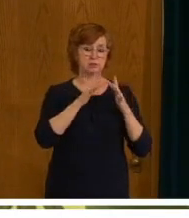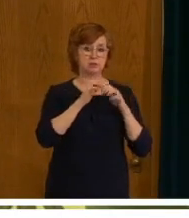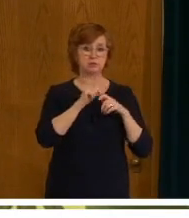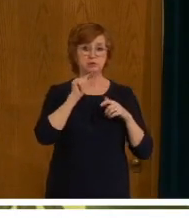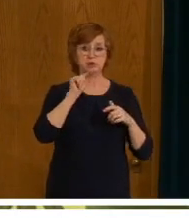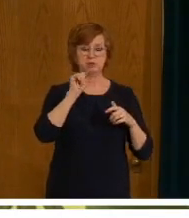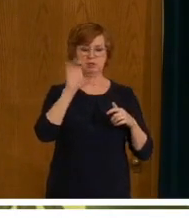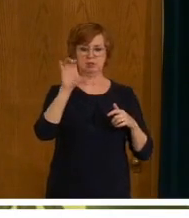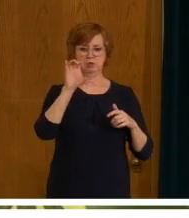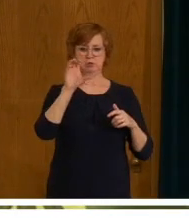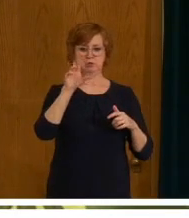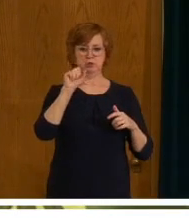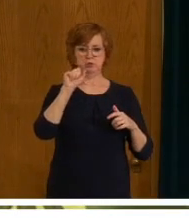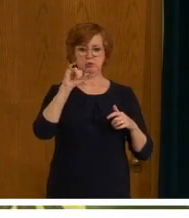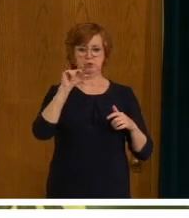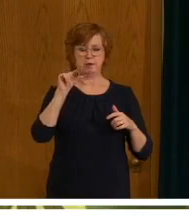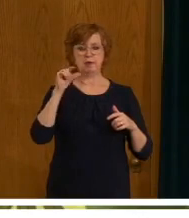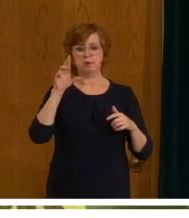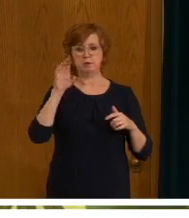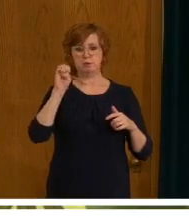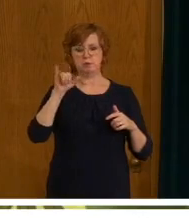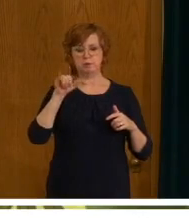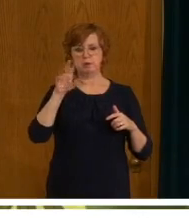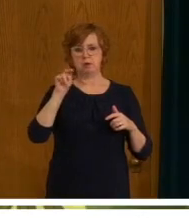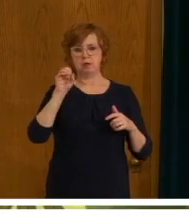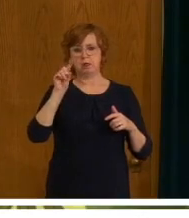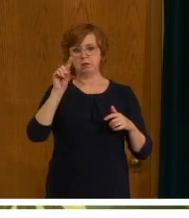as well, as to